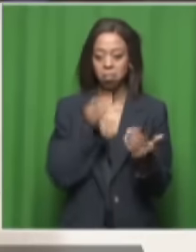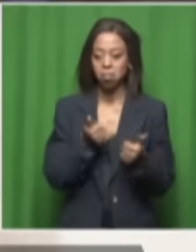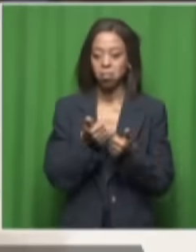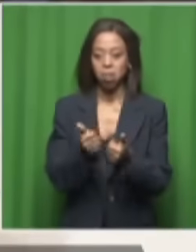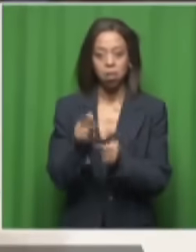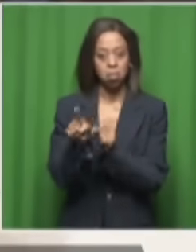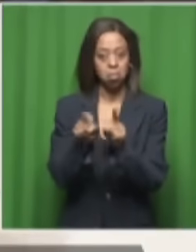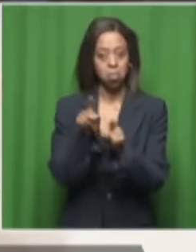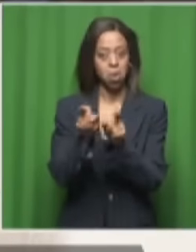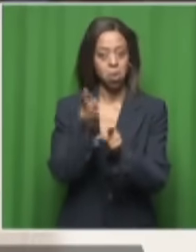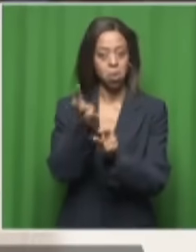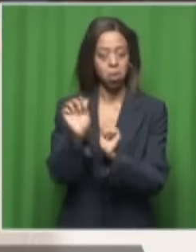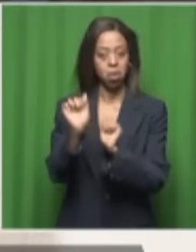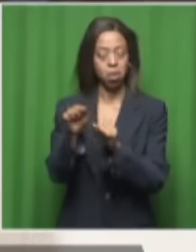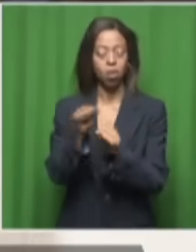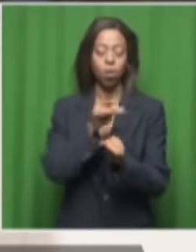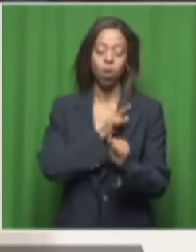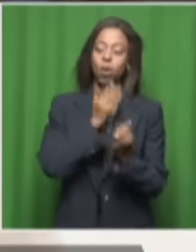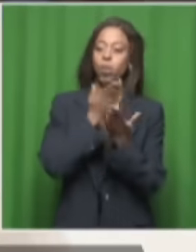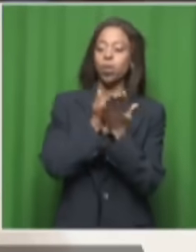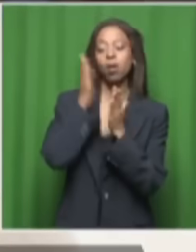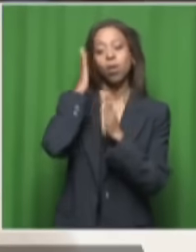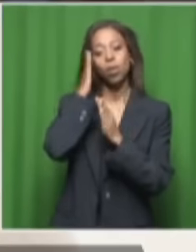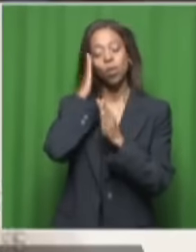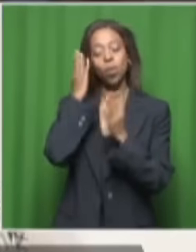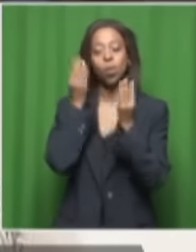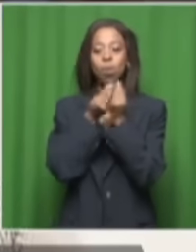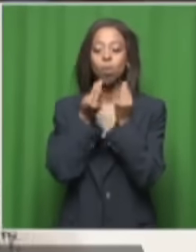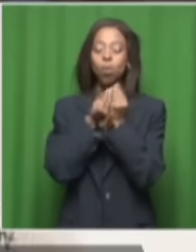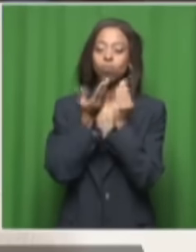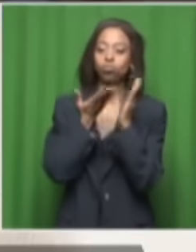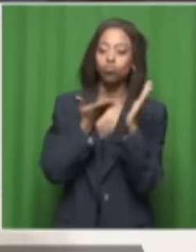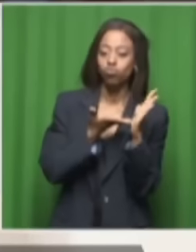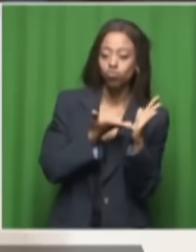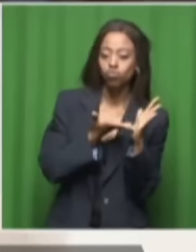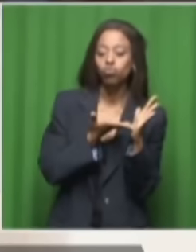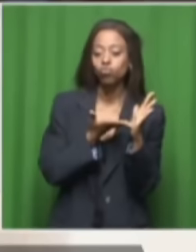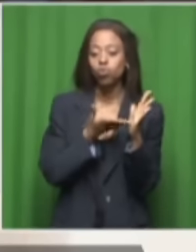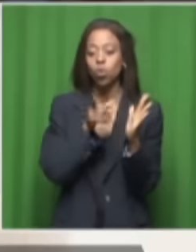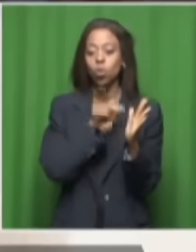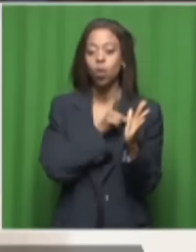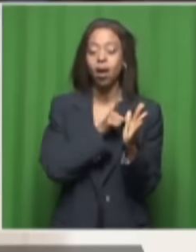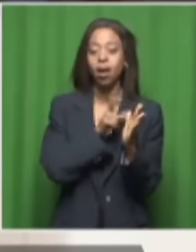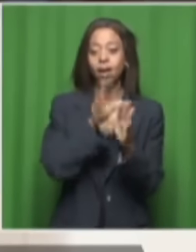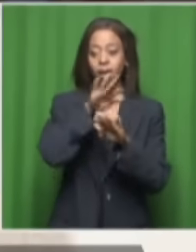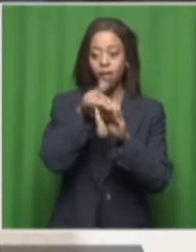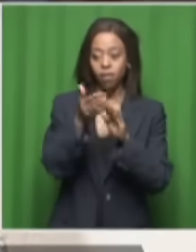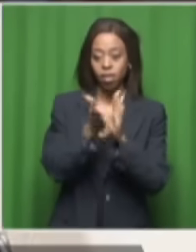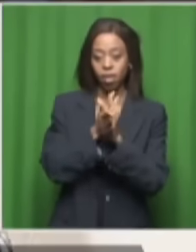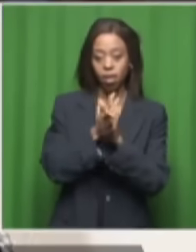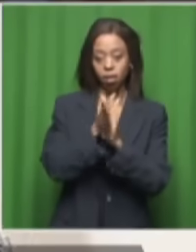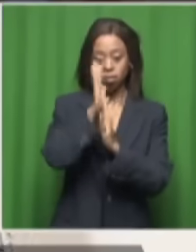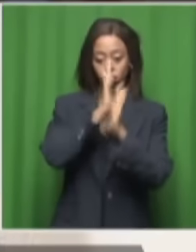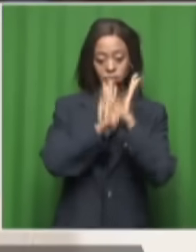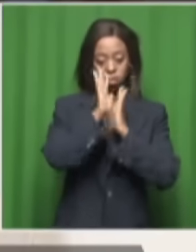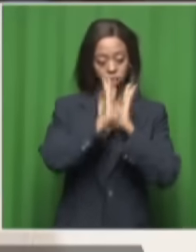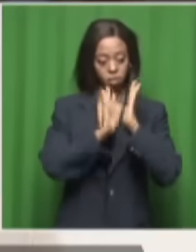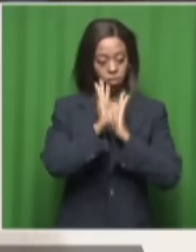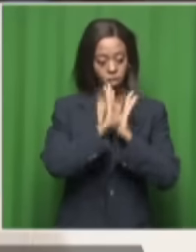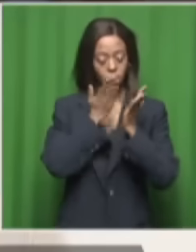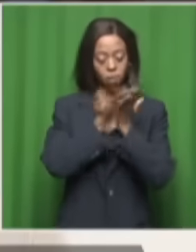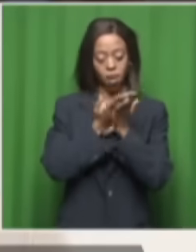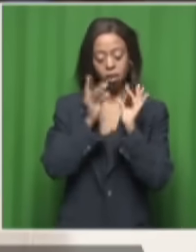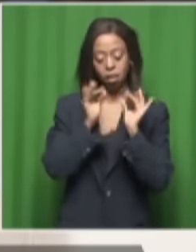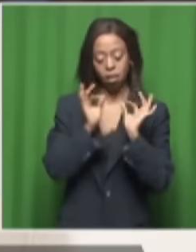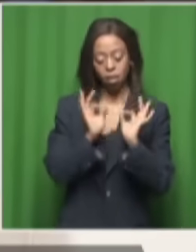you some questions so that we know, so that we make the most informed judgment. So that's what's going